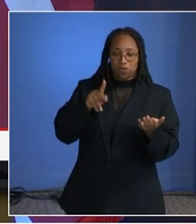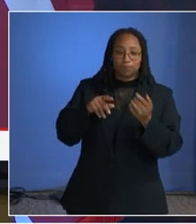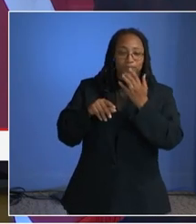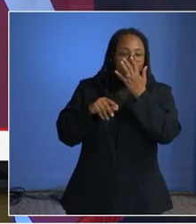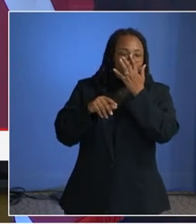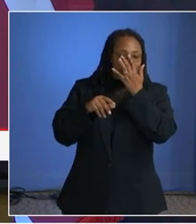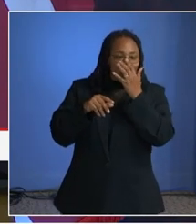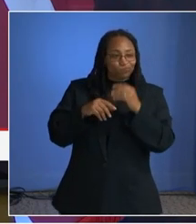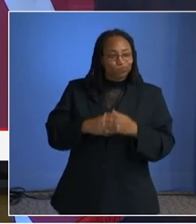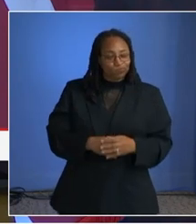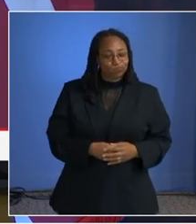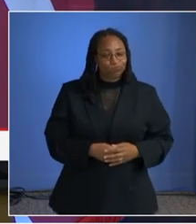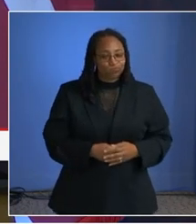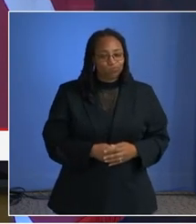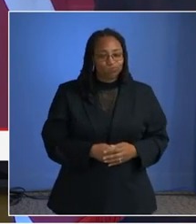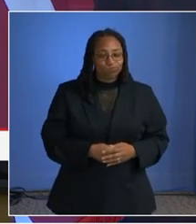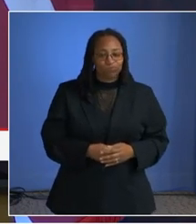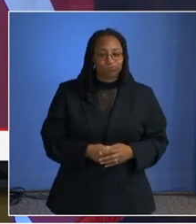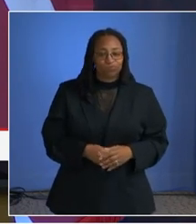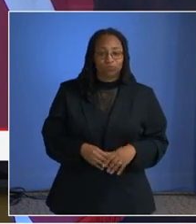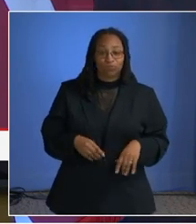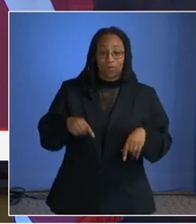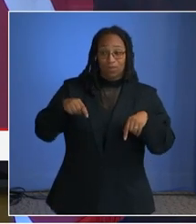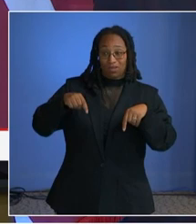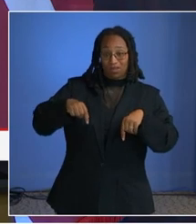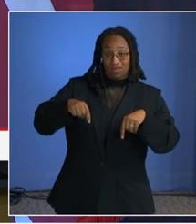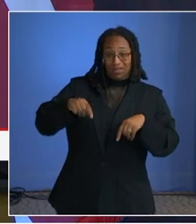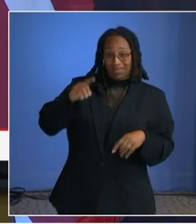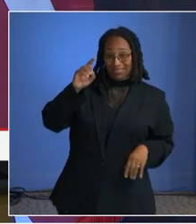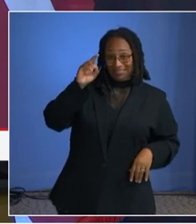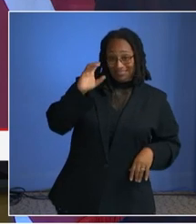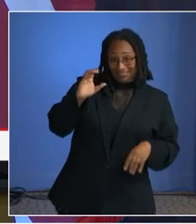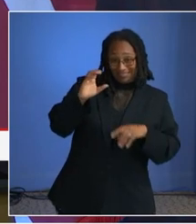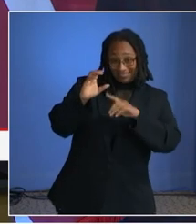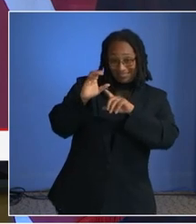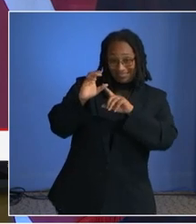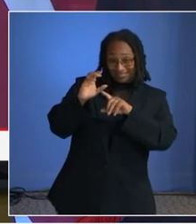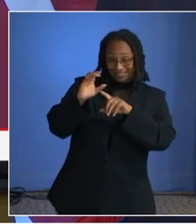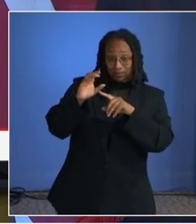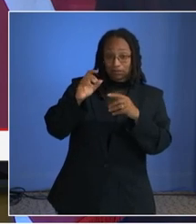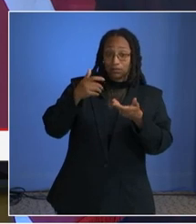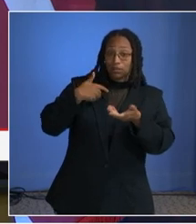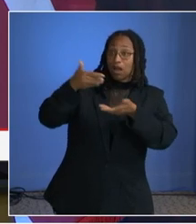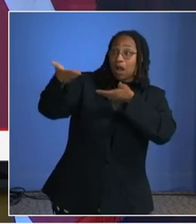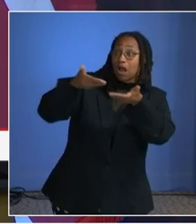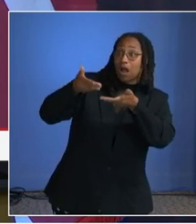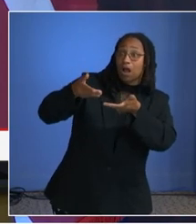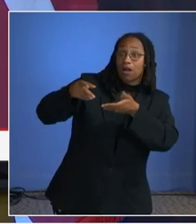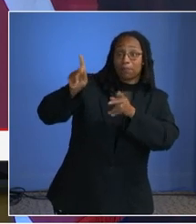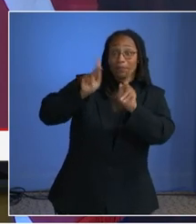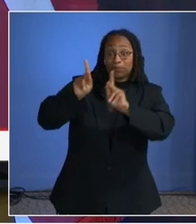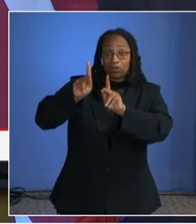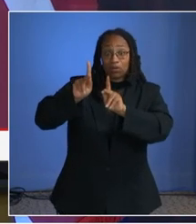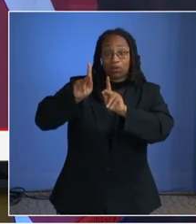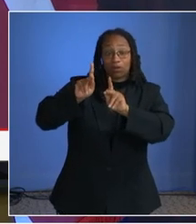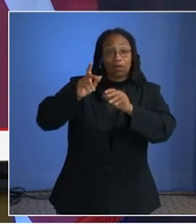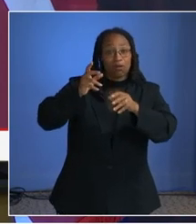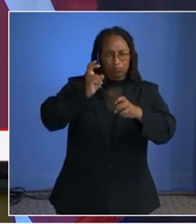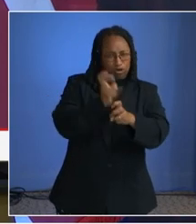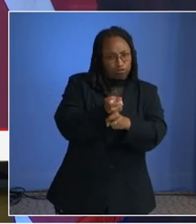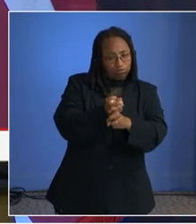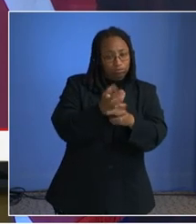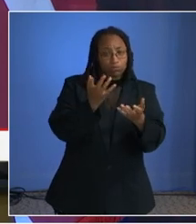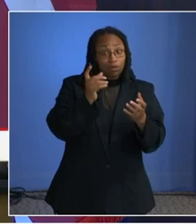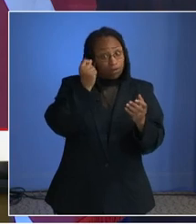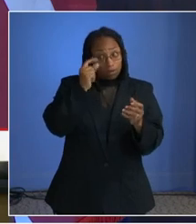hard to fill positions in America. And so especially when you talk about police officers and social workers, and you mentioned